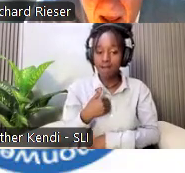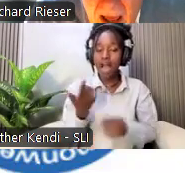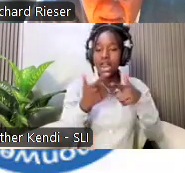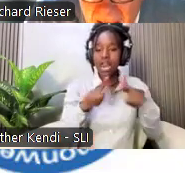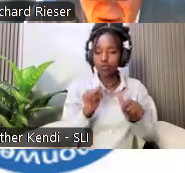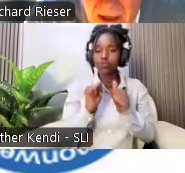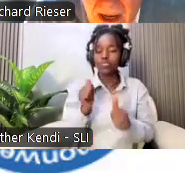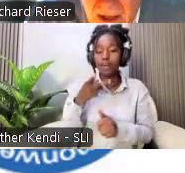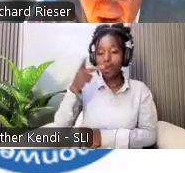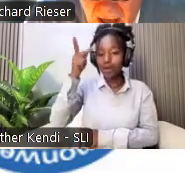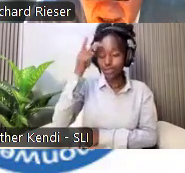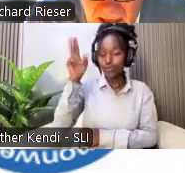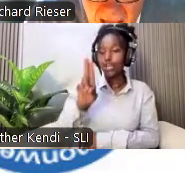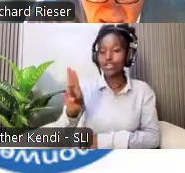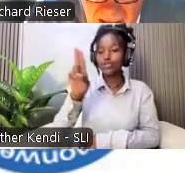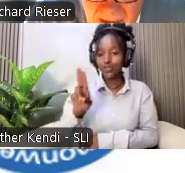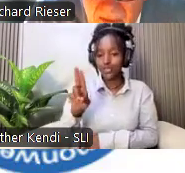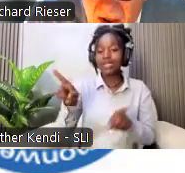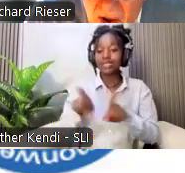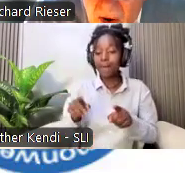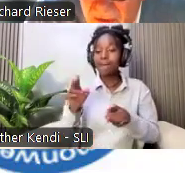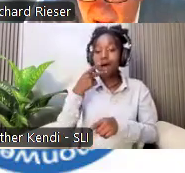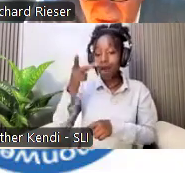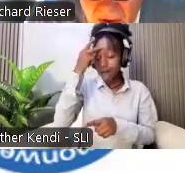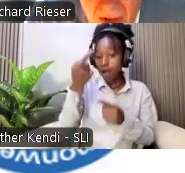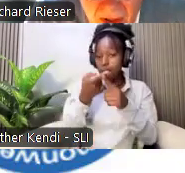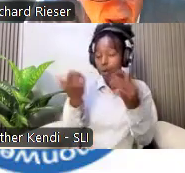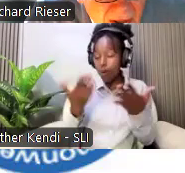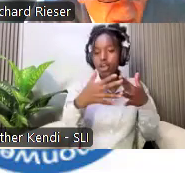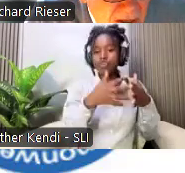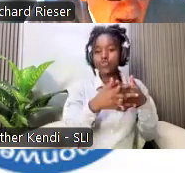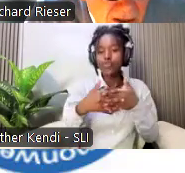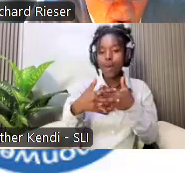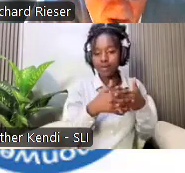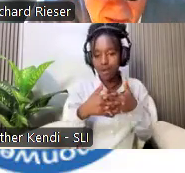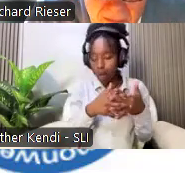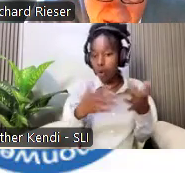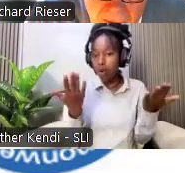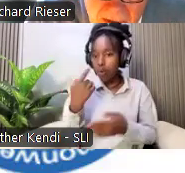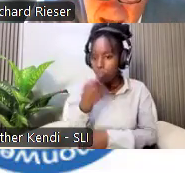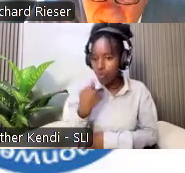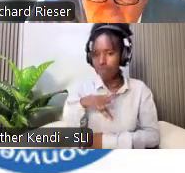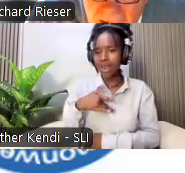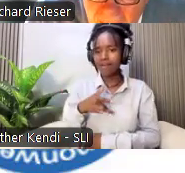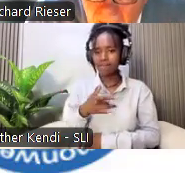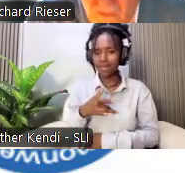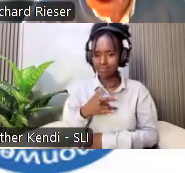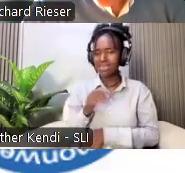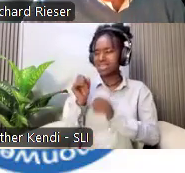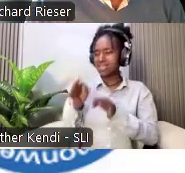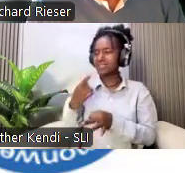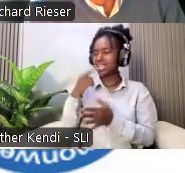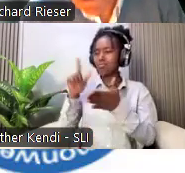parents in the United States, who felt that there was calling people disabled